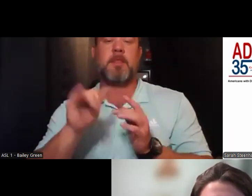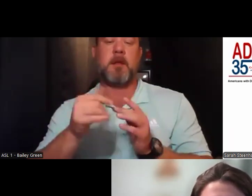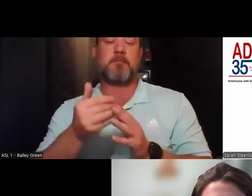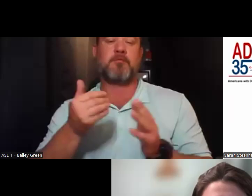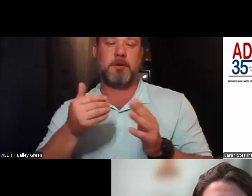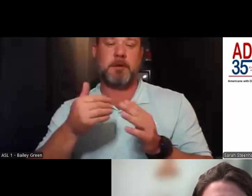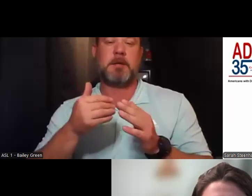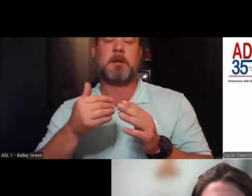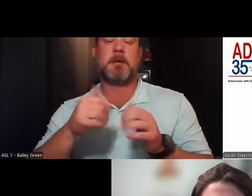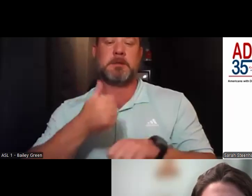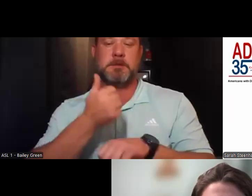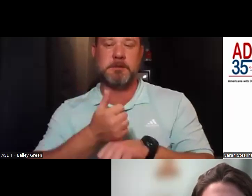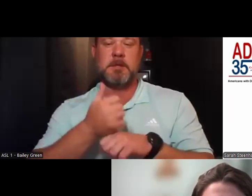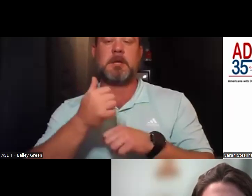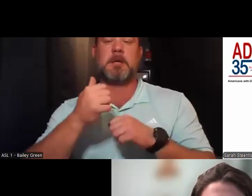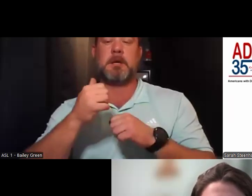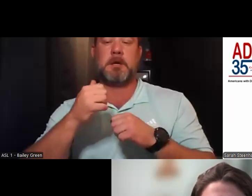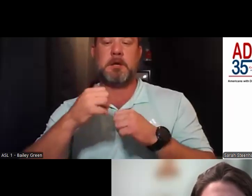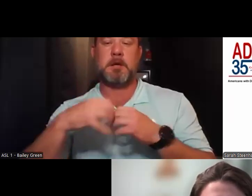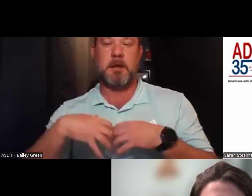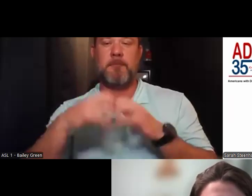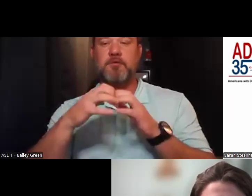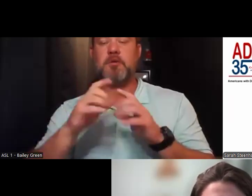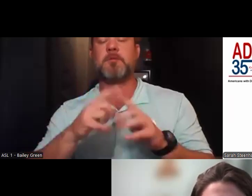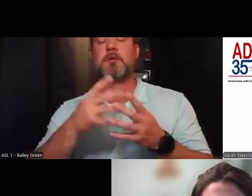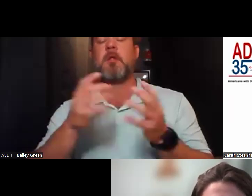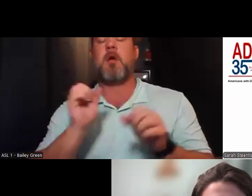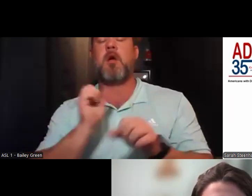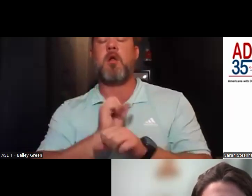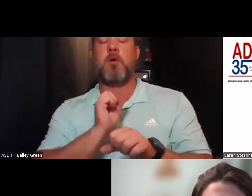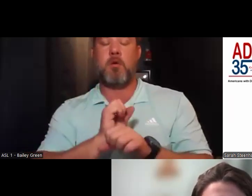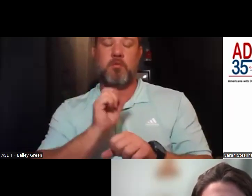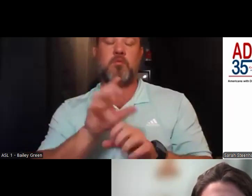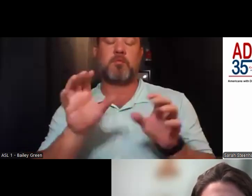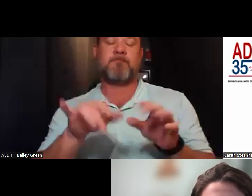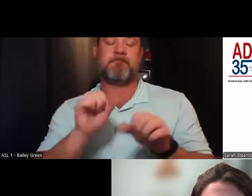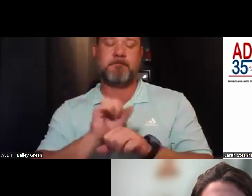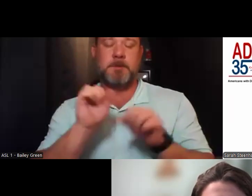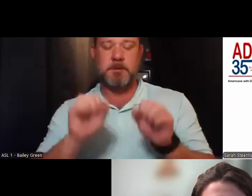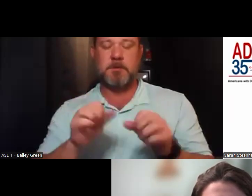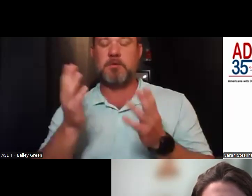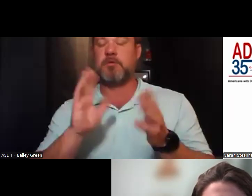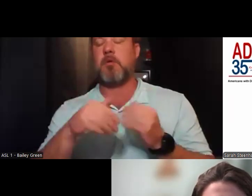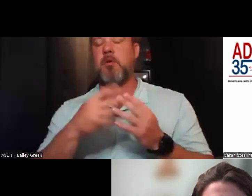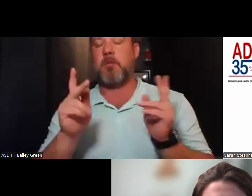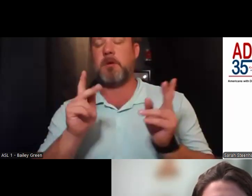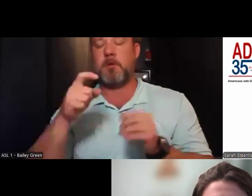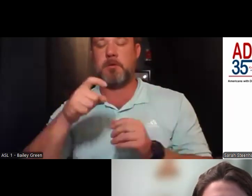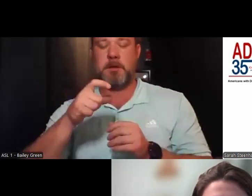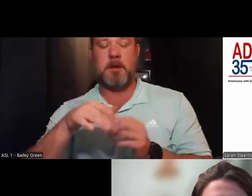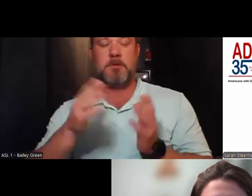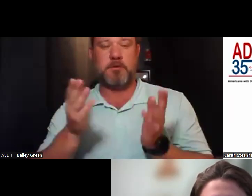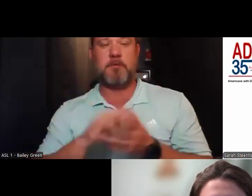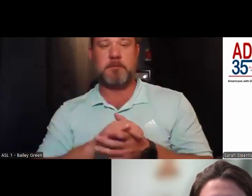pre-existing Medi-Cal infrastructure. But there's a lot of work that needs to be done to get that system to be able to serve all the people that need it.